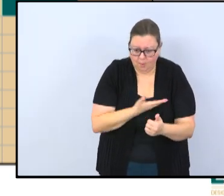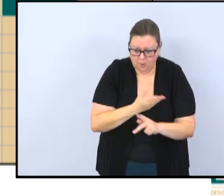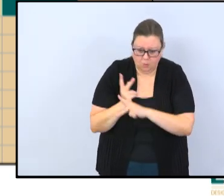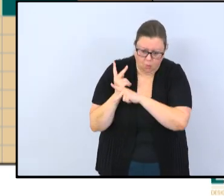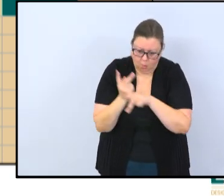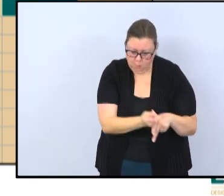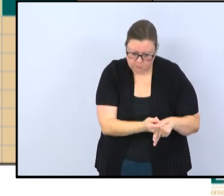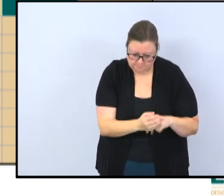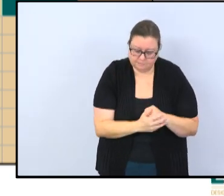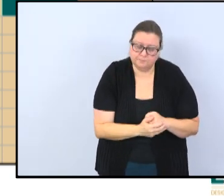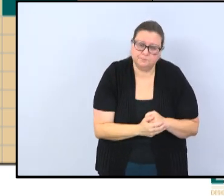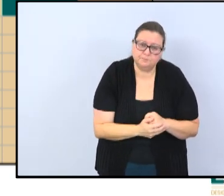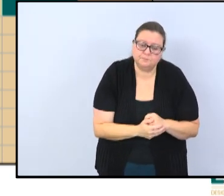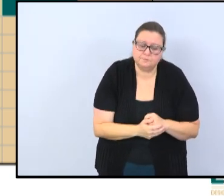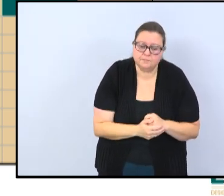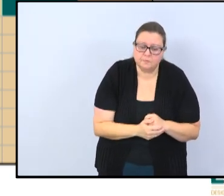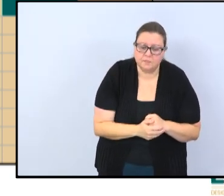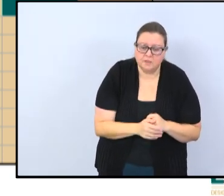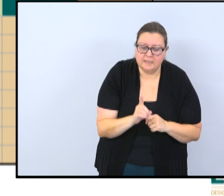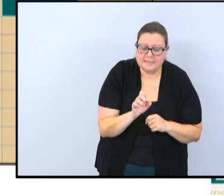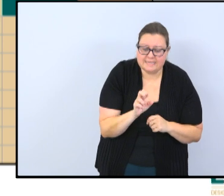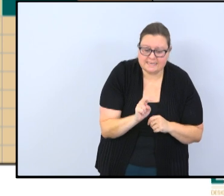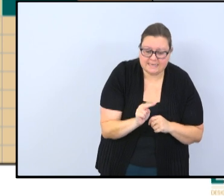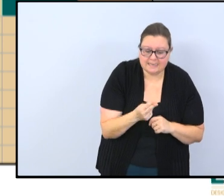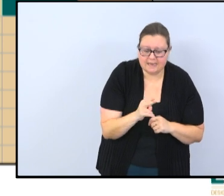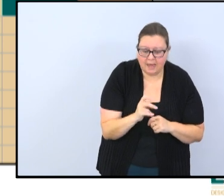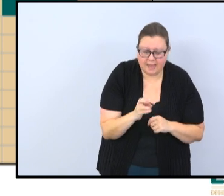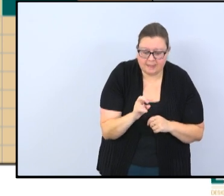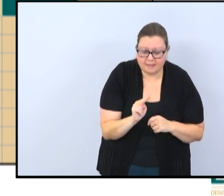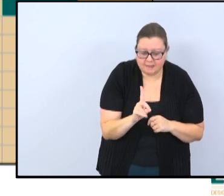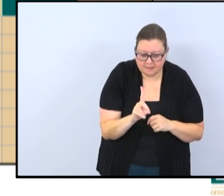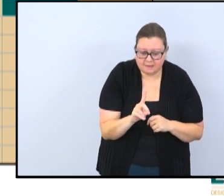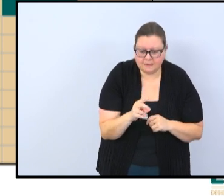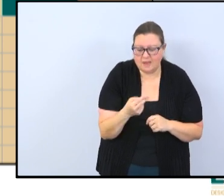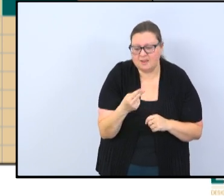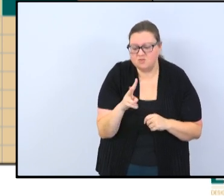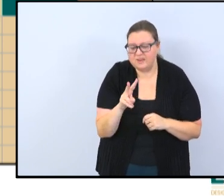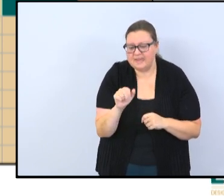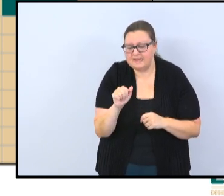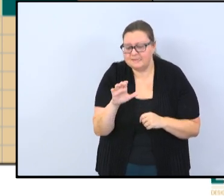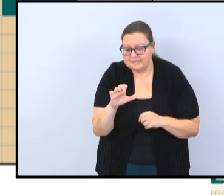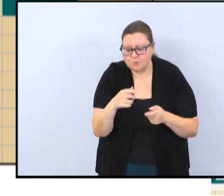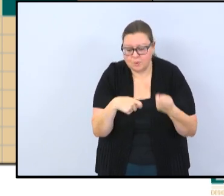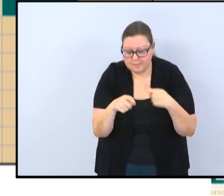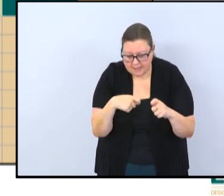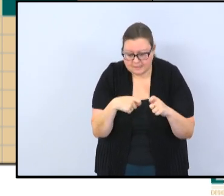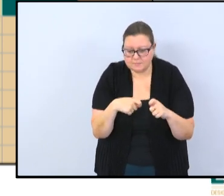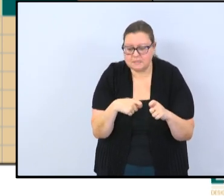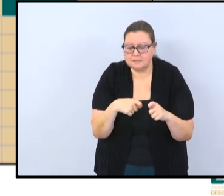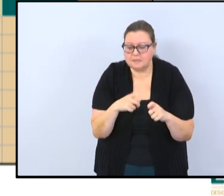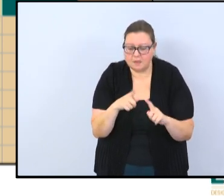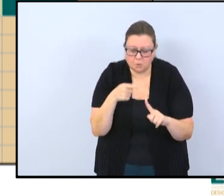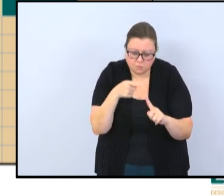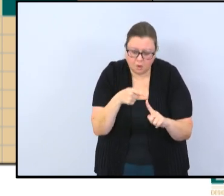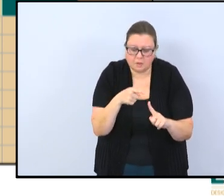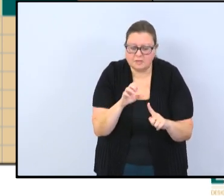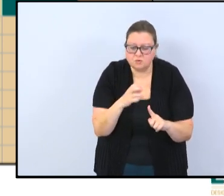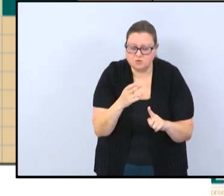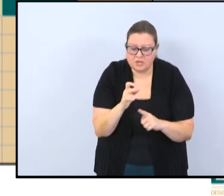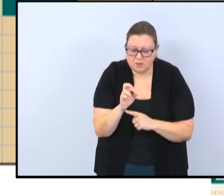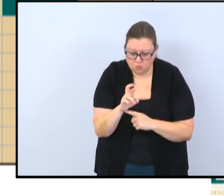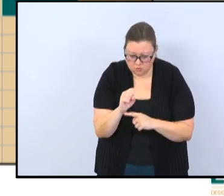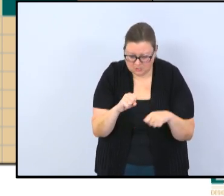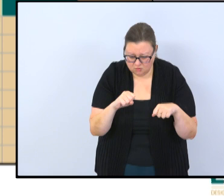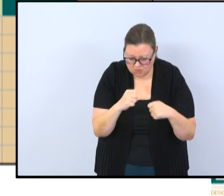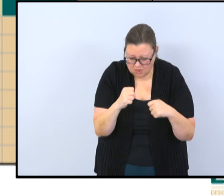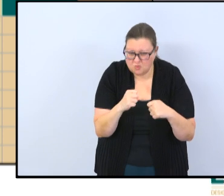loan. Dean Highland is included in there, HVAC replacement, which is, we're targeting the chillers the same way